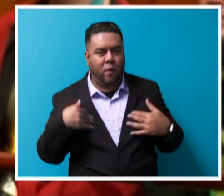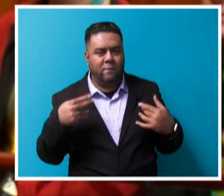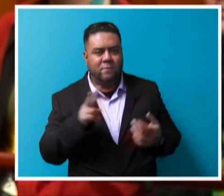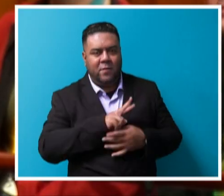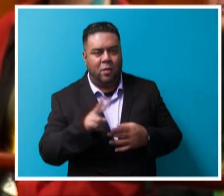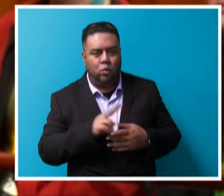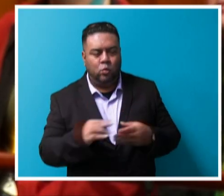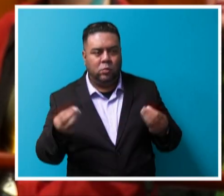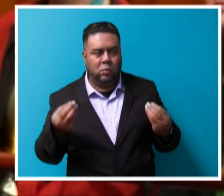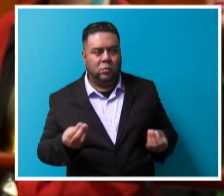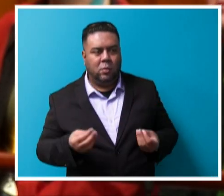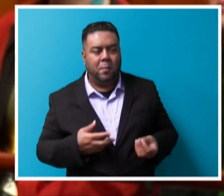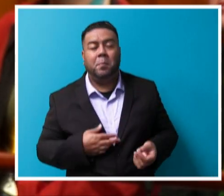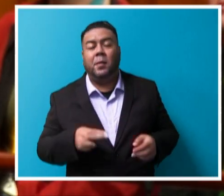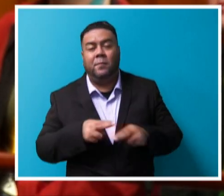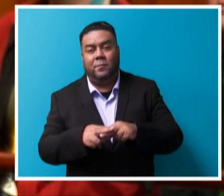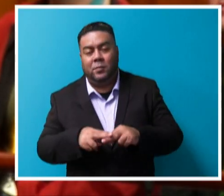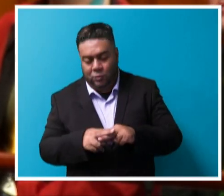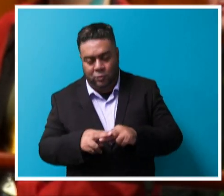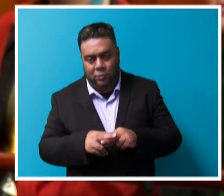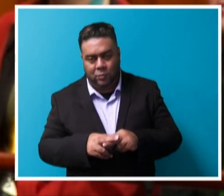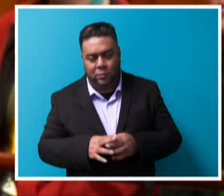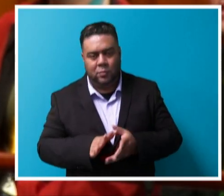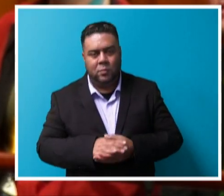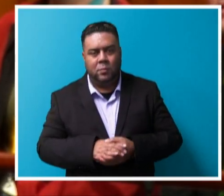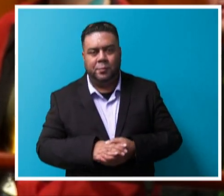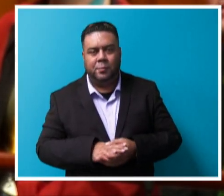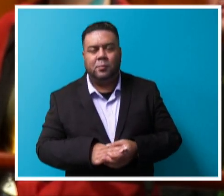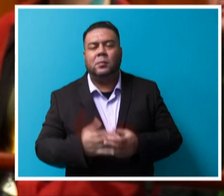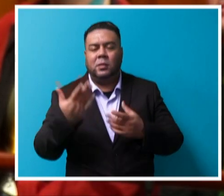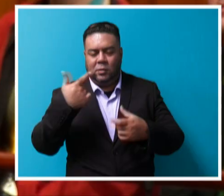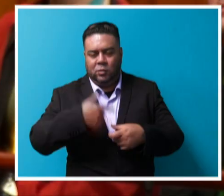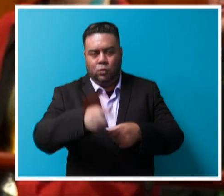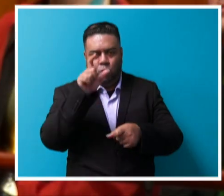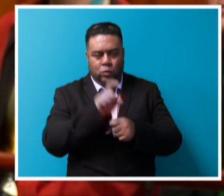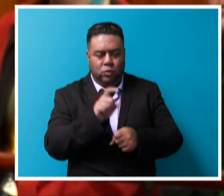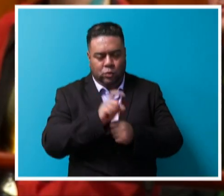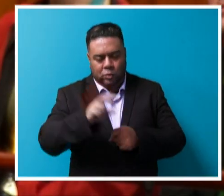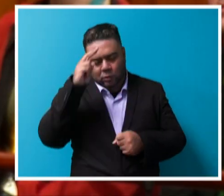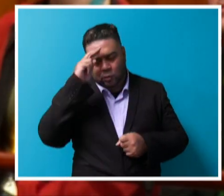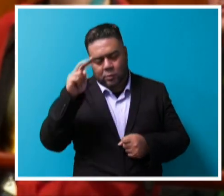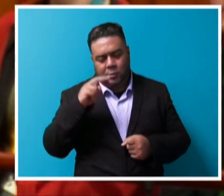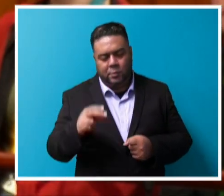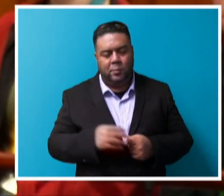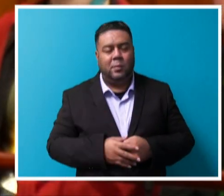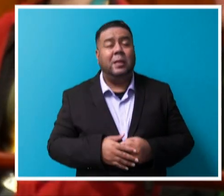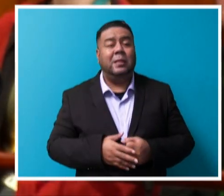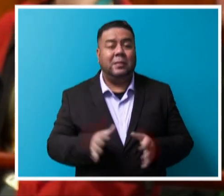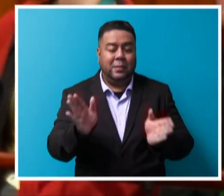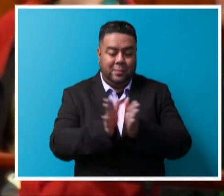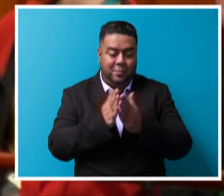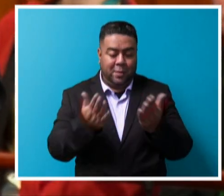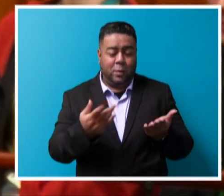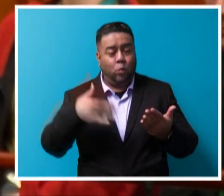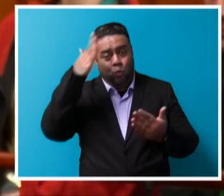by declaring Fiji as a Christian nation. As the scripture reminds us, as part of